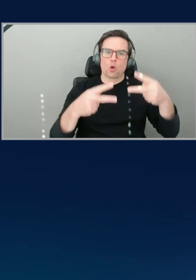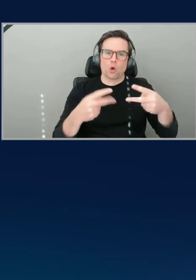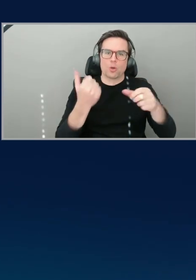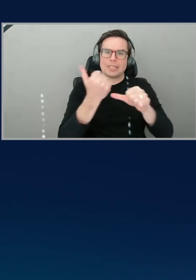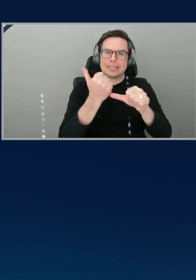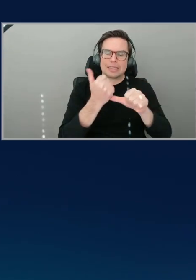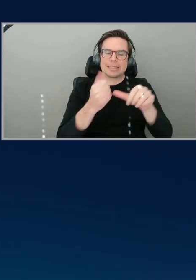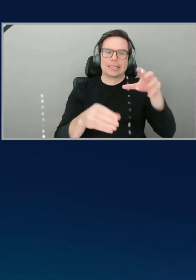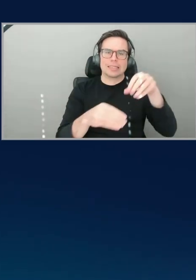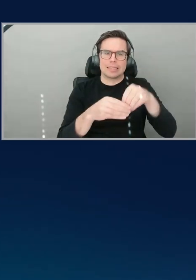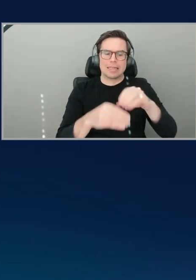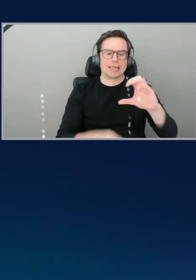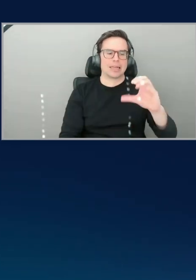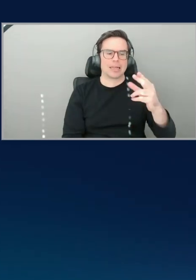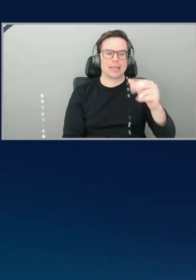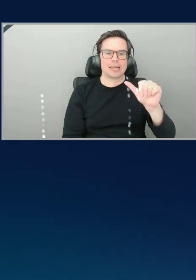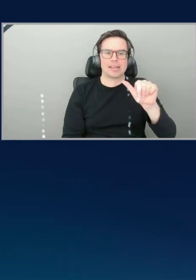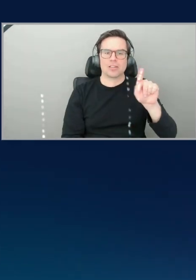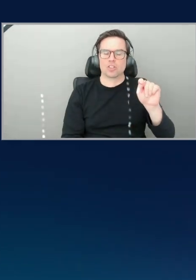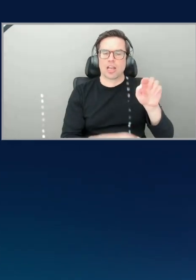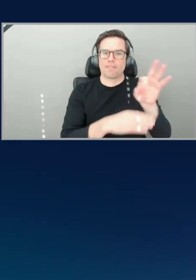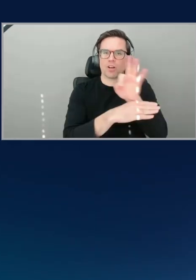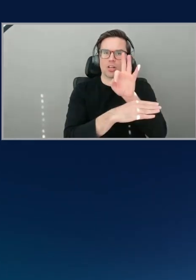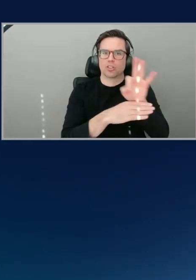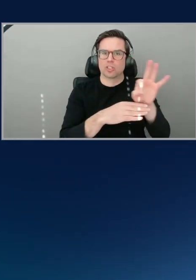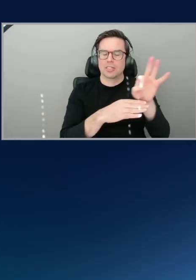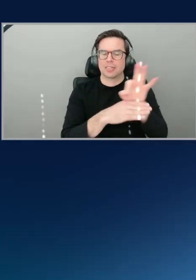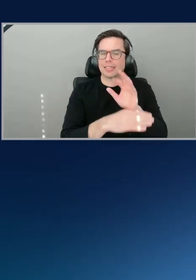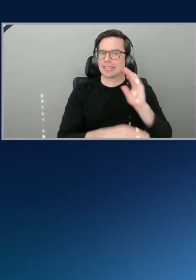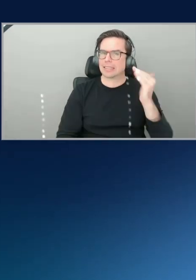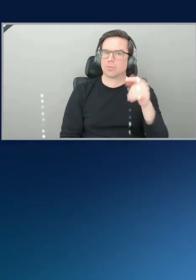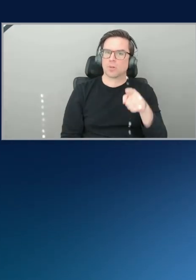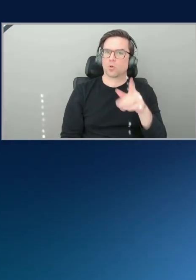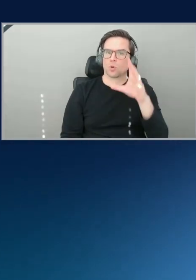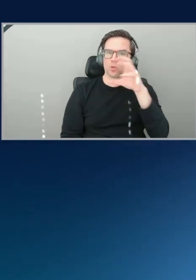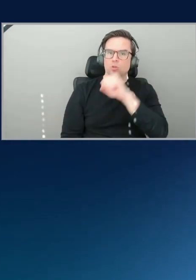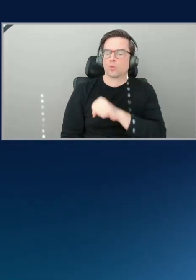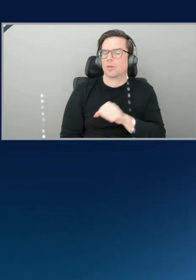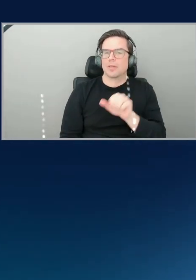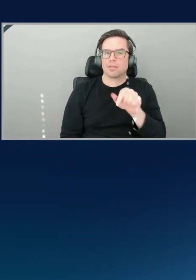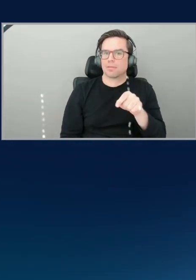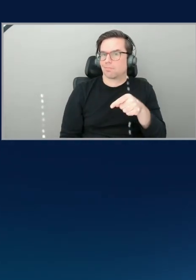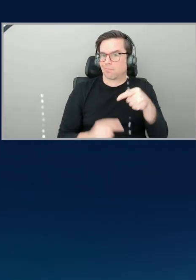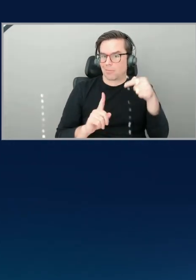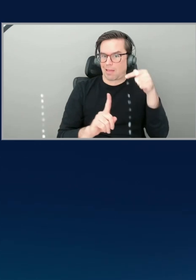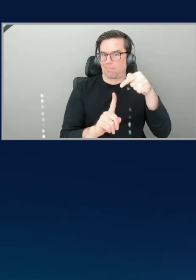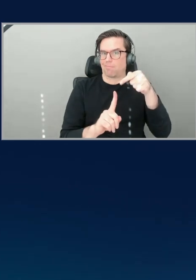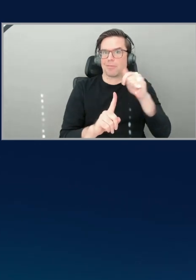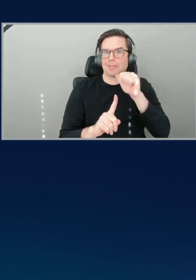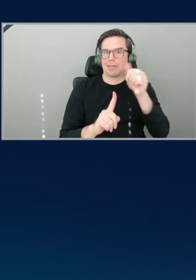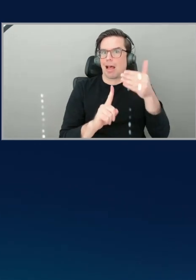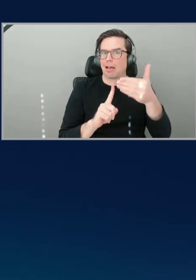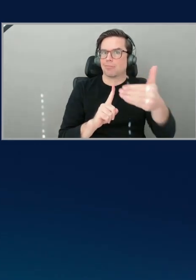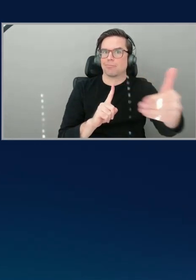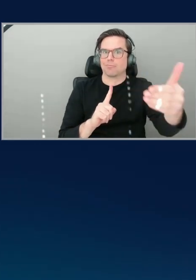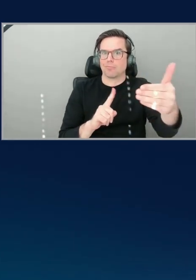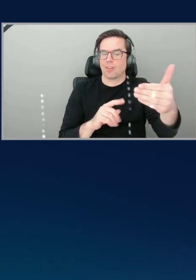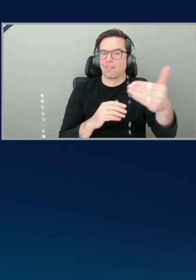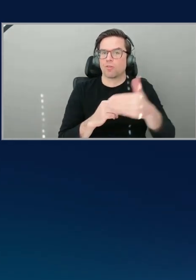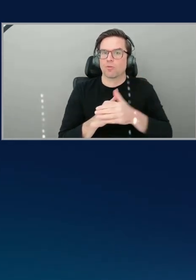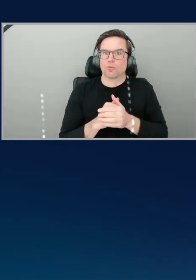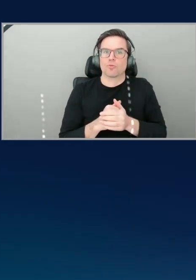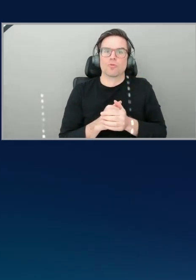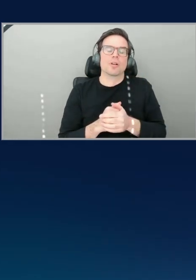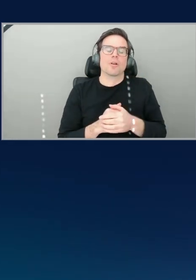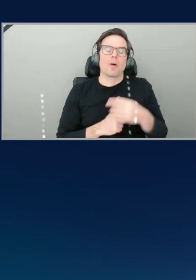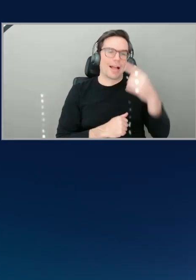and almost like you assumed that that's not going to be the future. I think the reason that we started with chat functions and it felt so natural